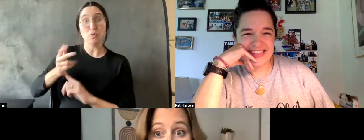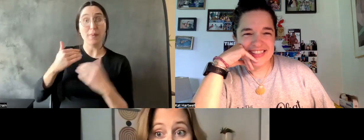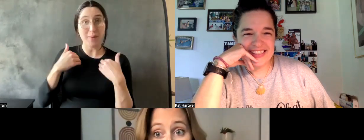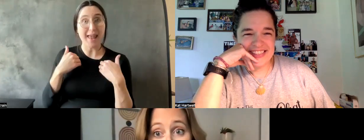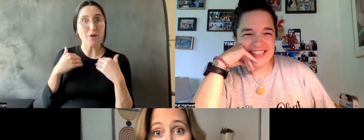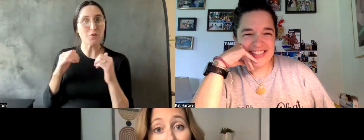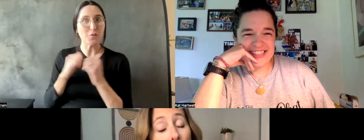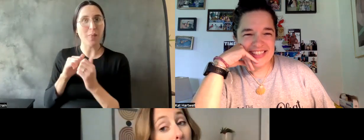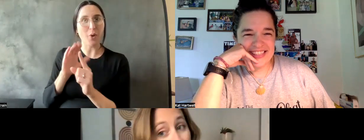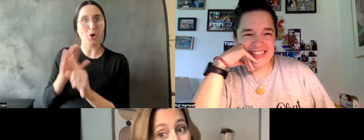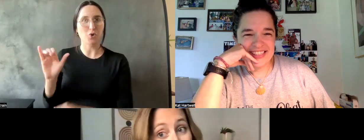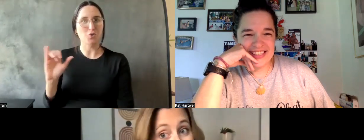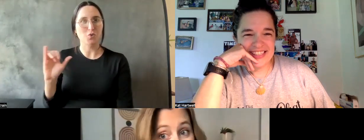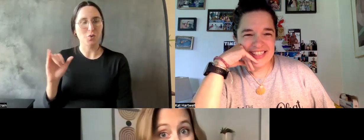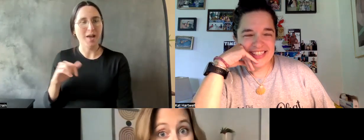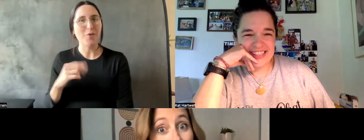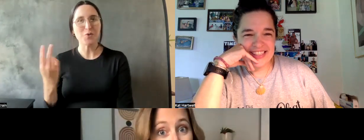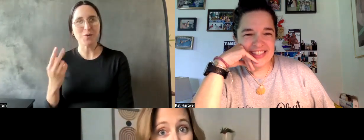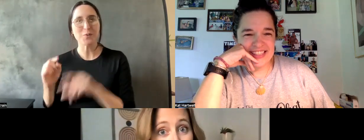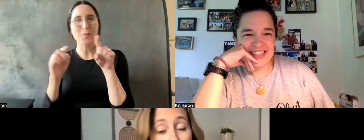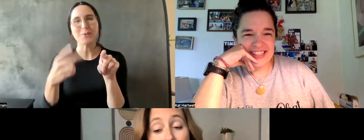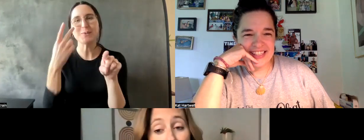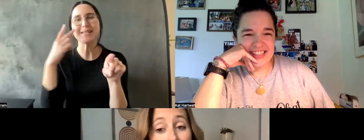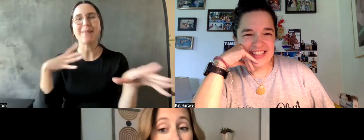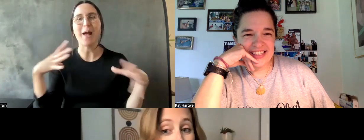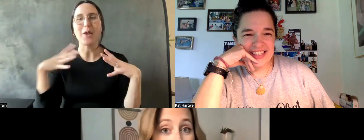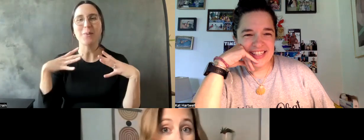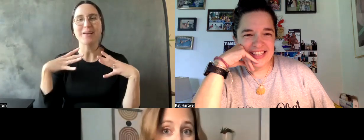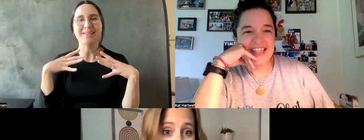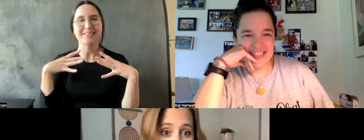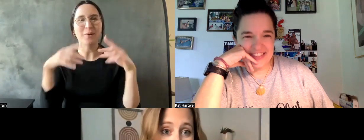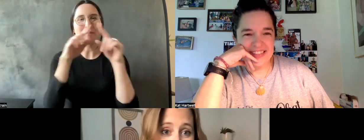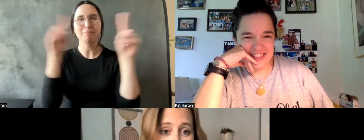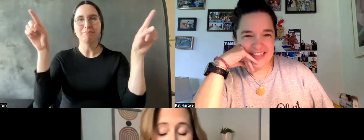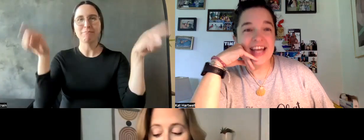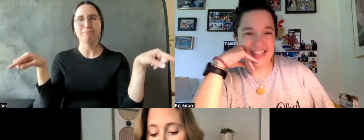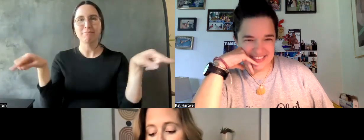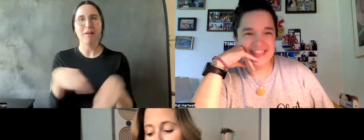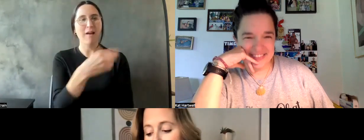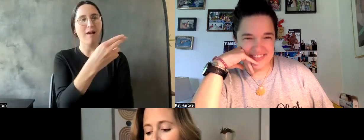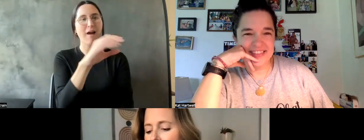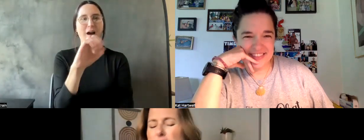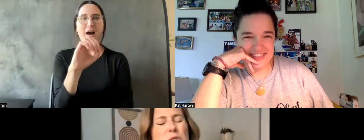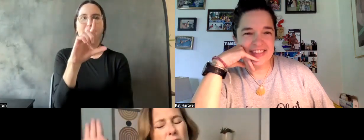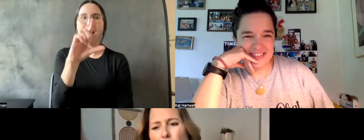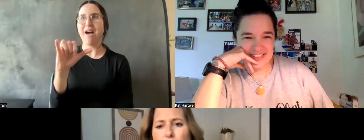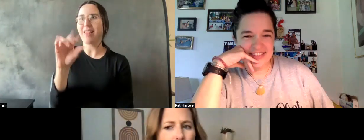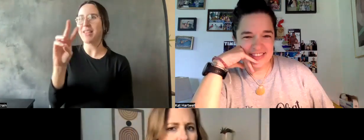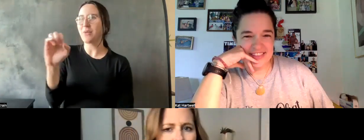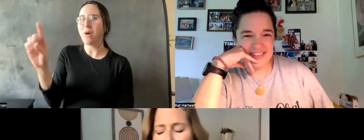see the Hollywood sign, which I had never seen before. And it was something that I've always wanted to do, was to see the Hollywood sign. And she